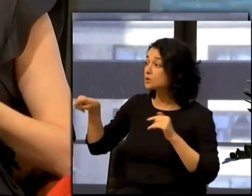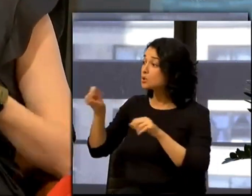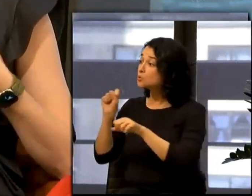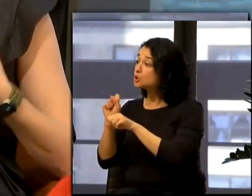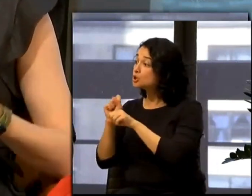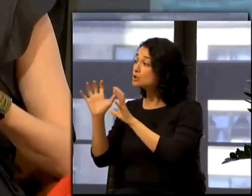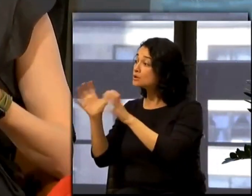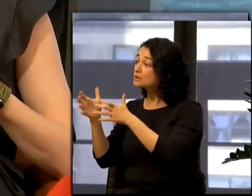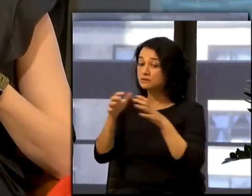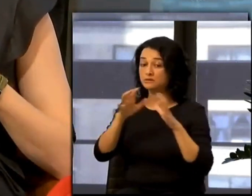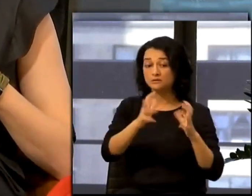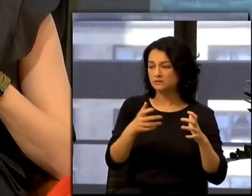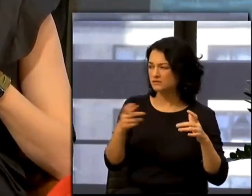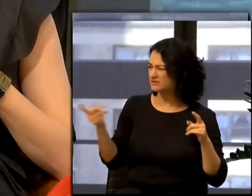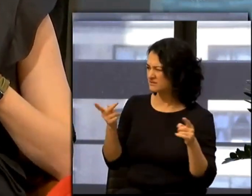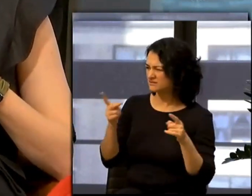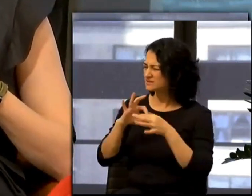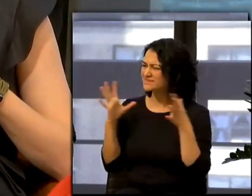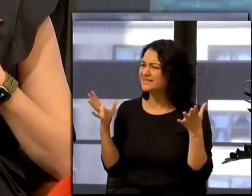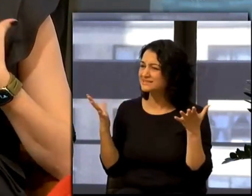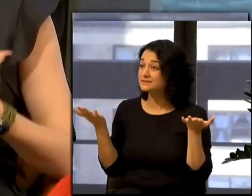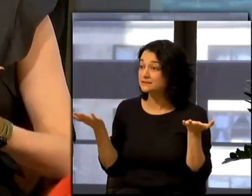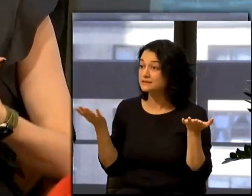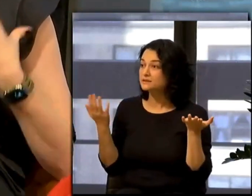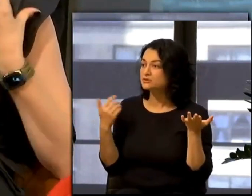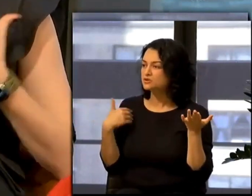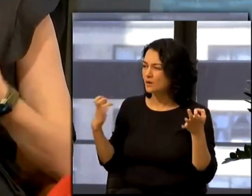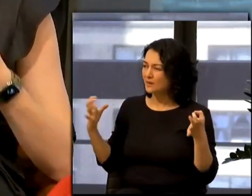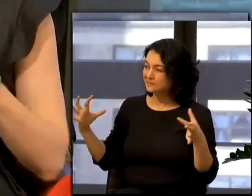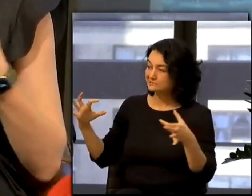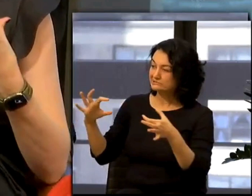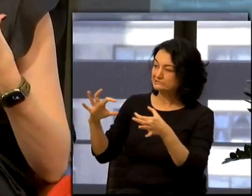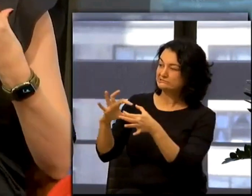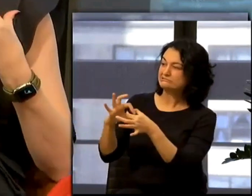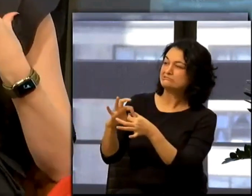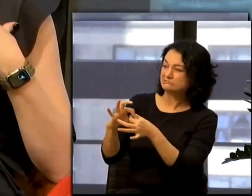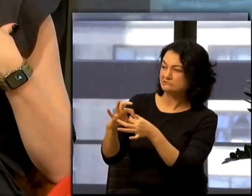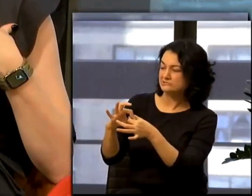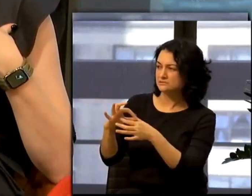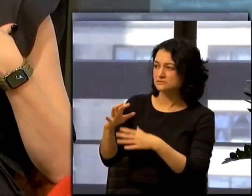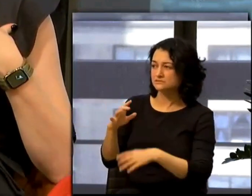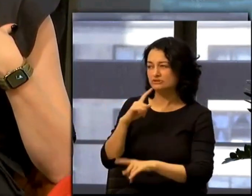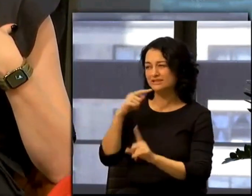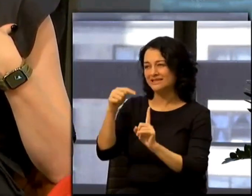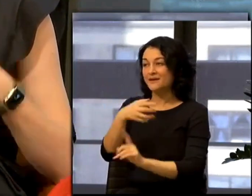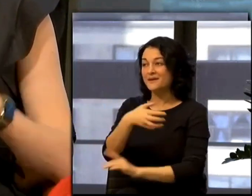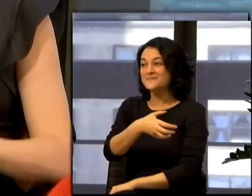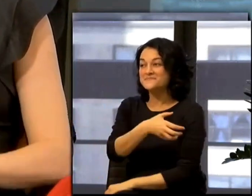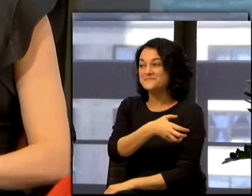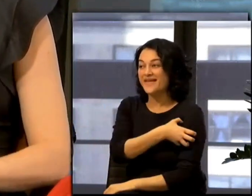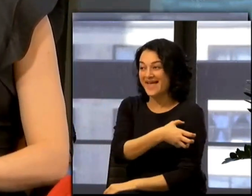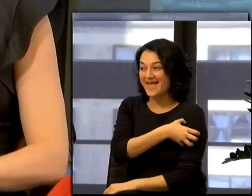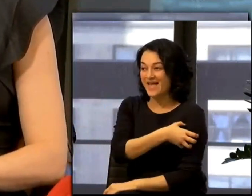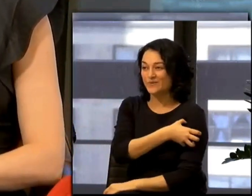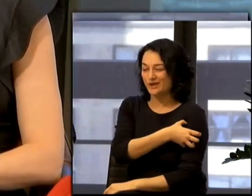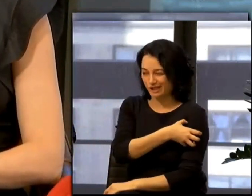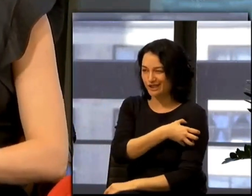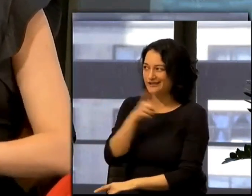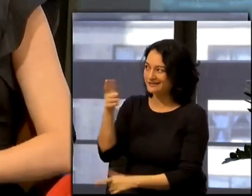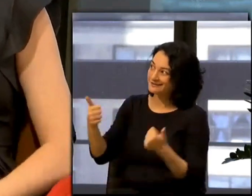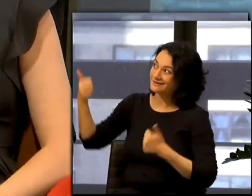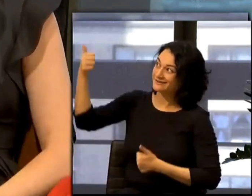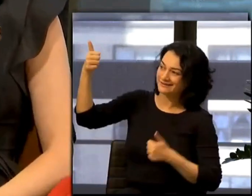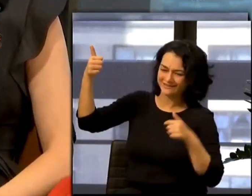serve. So lots of ways that people are not close to each other and they don't understand. Just kind of the